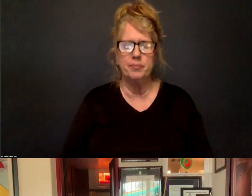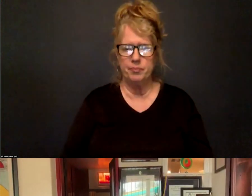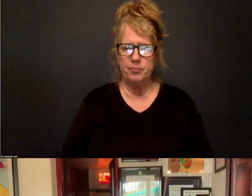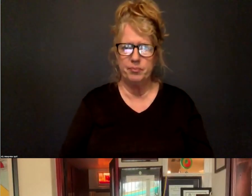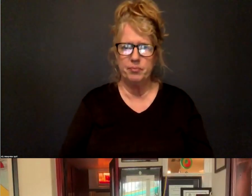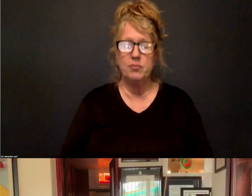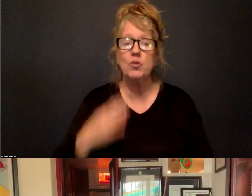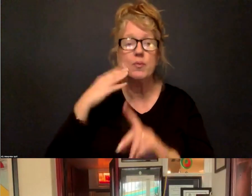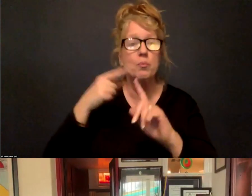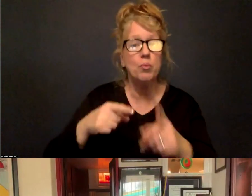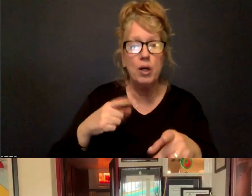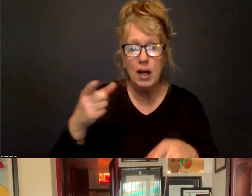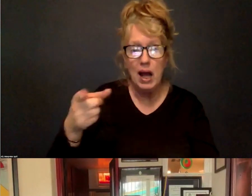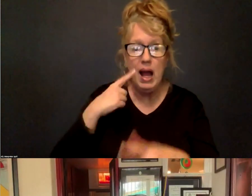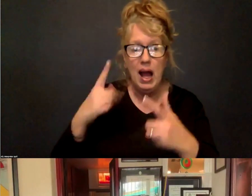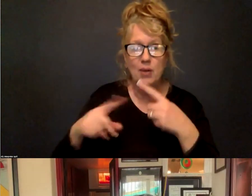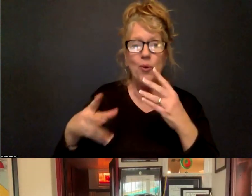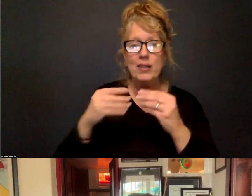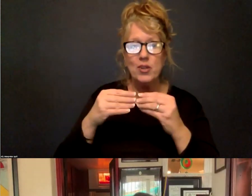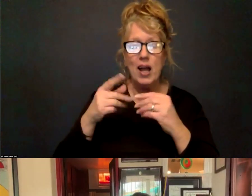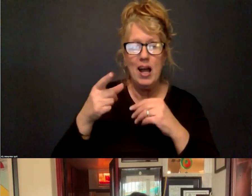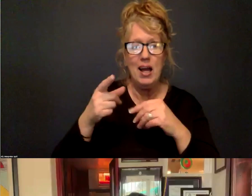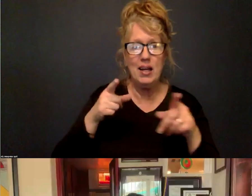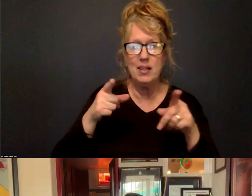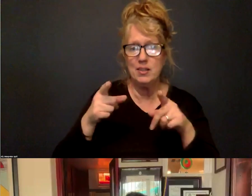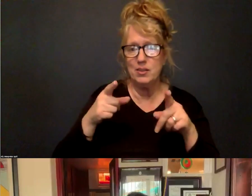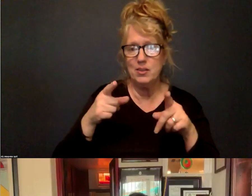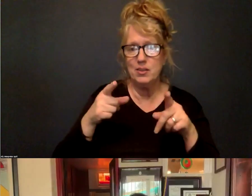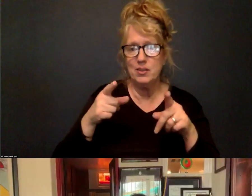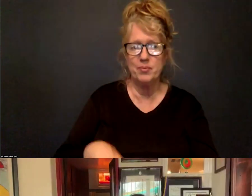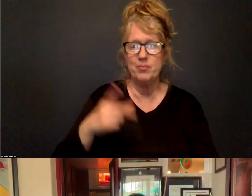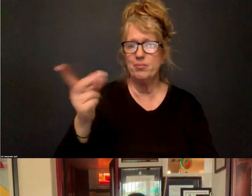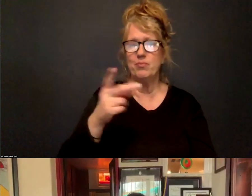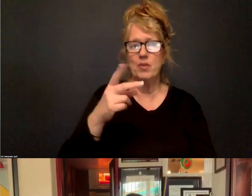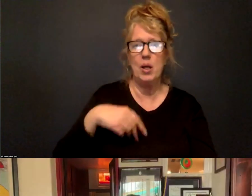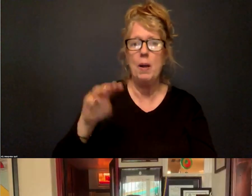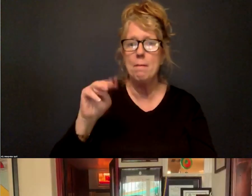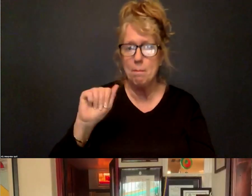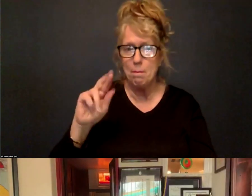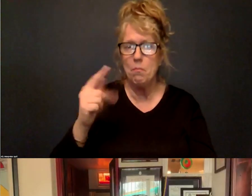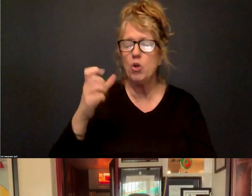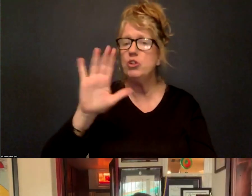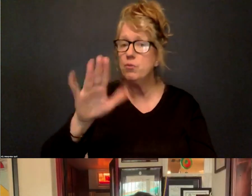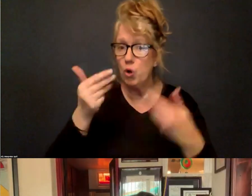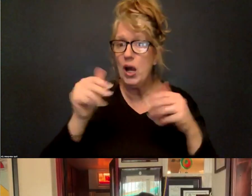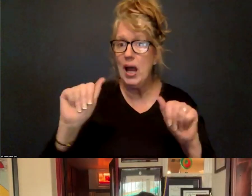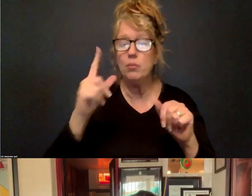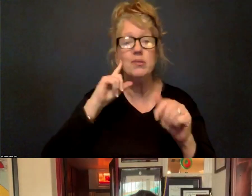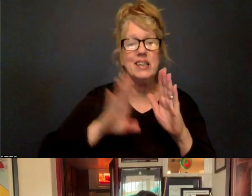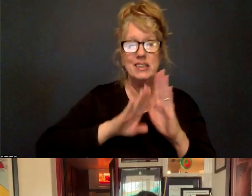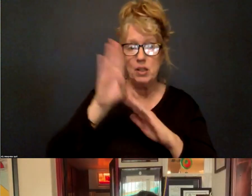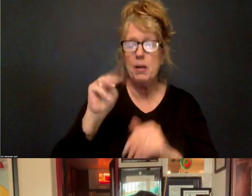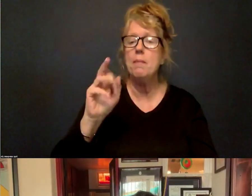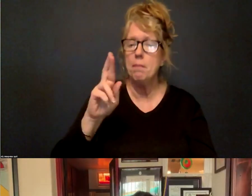Good points. Travis? Chuck, I want to give credit to my esteemed colleague here, Margie, for the efforts that she's done in developing metrics